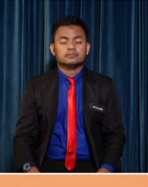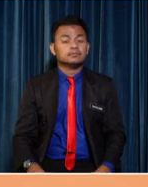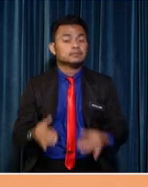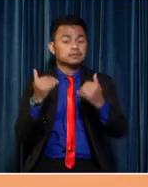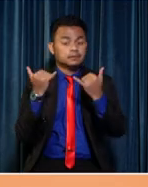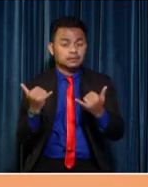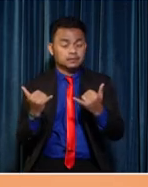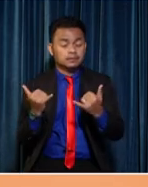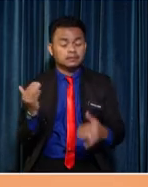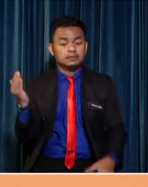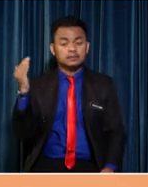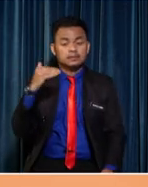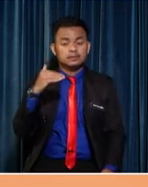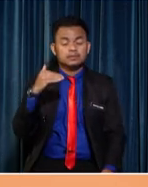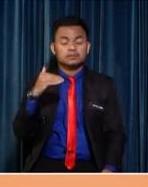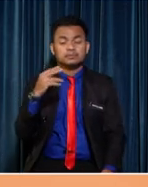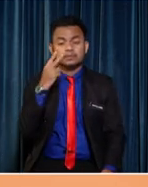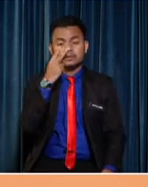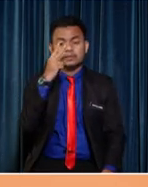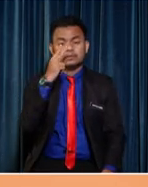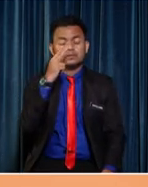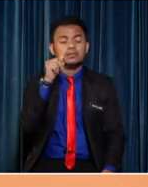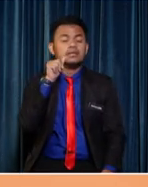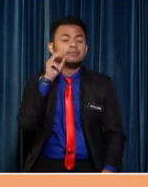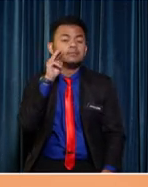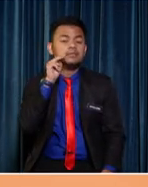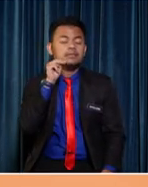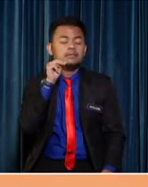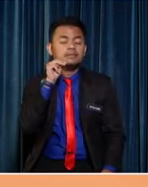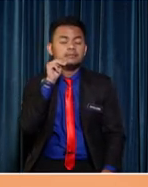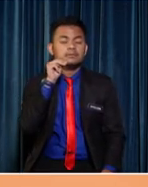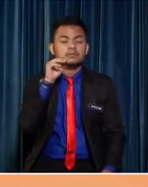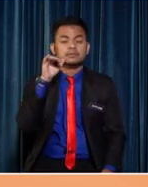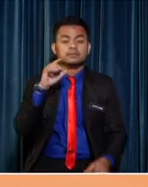Now, let's help Amalia to get the correct answer.